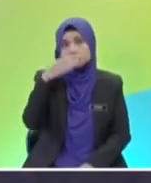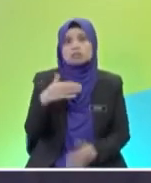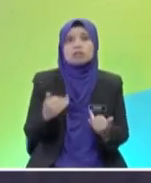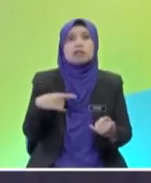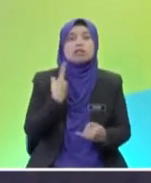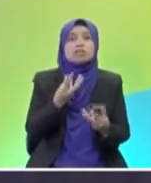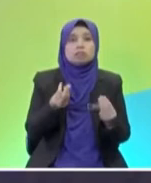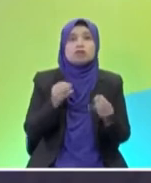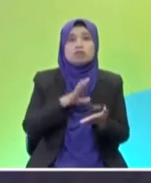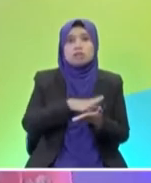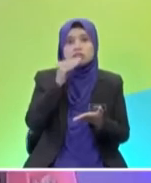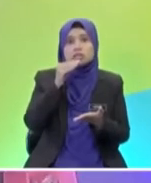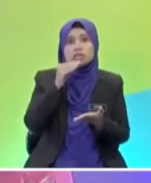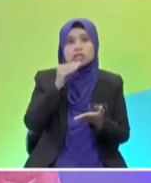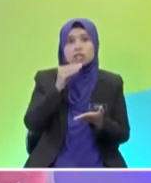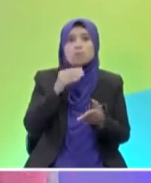about